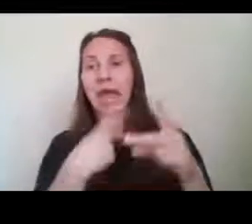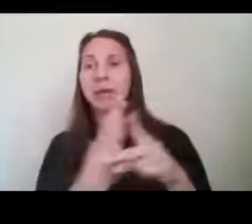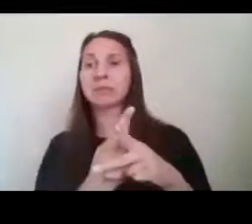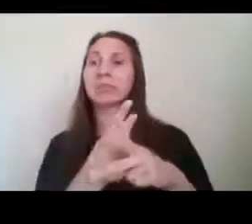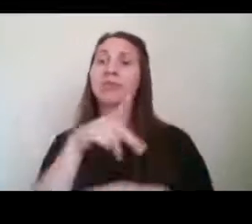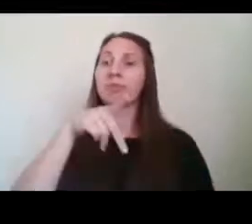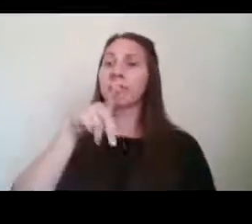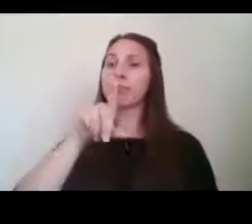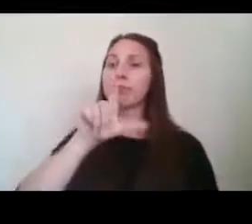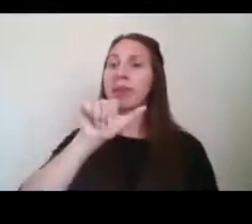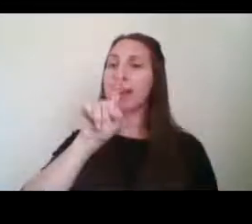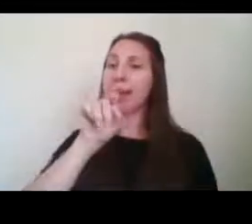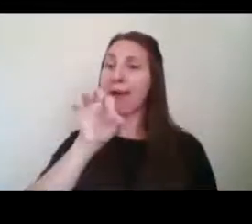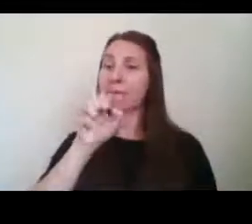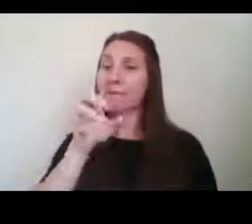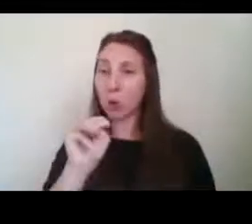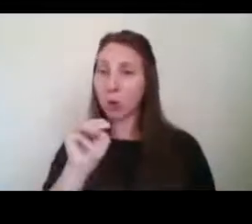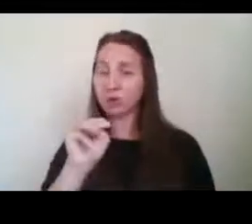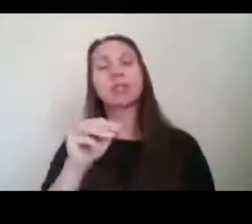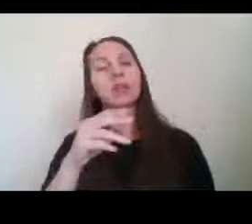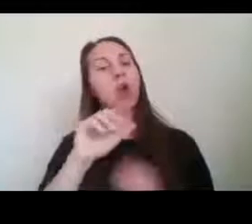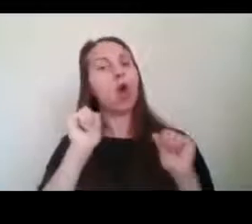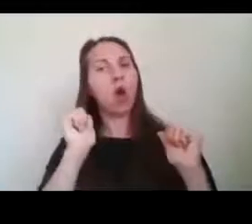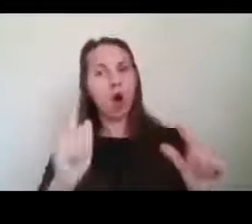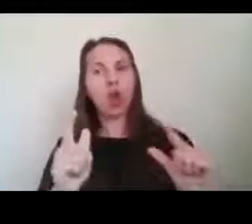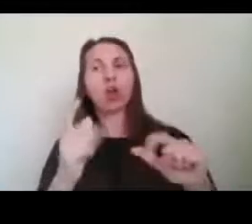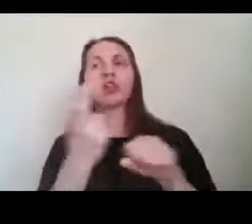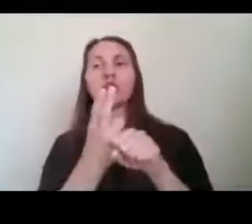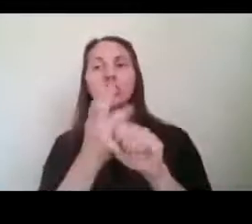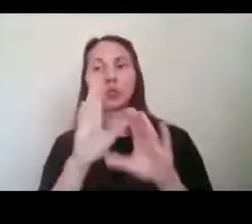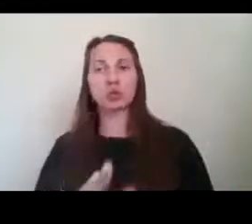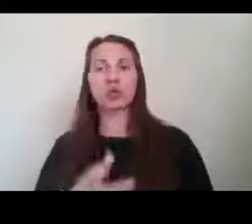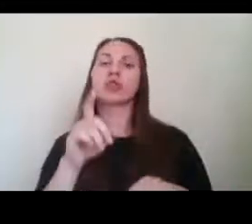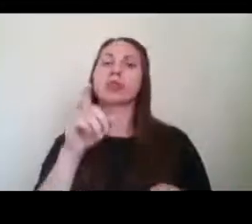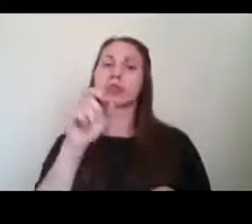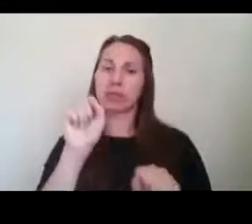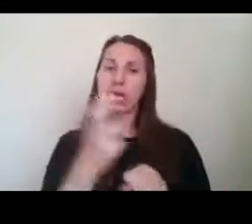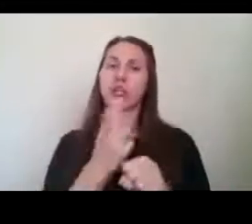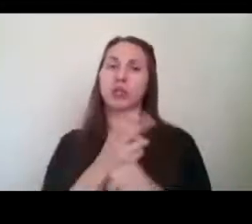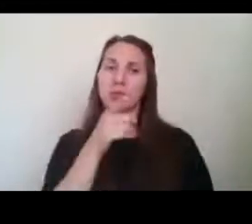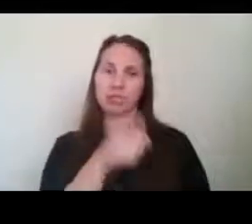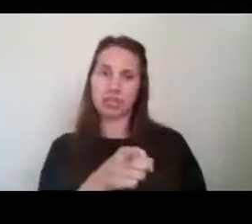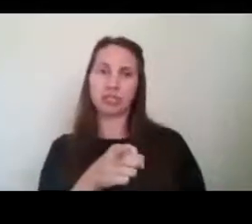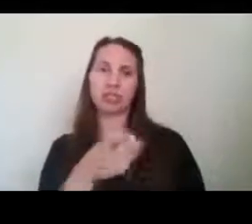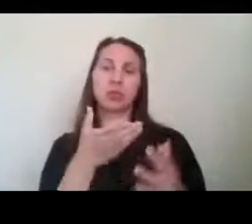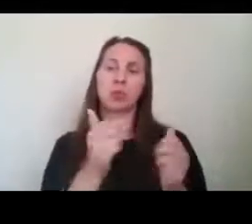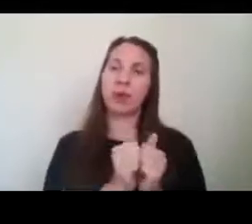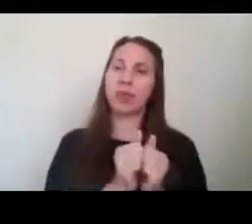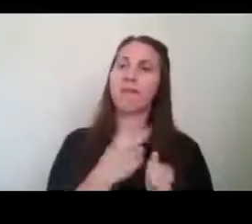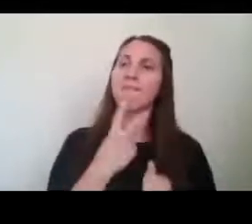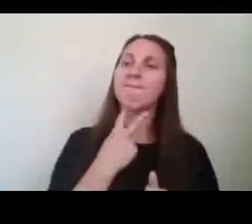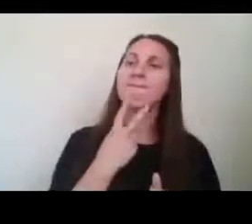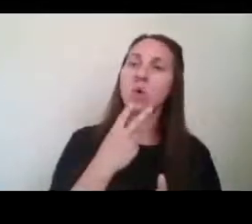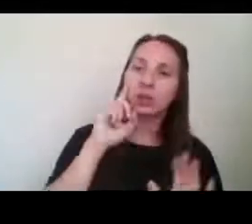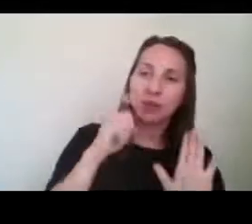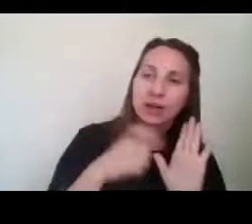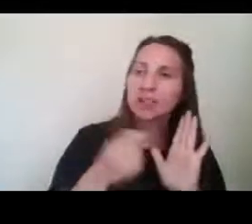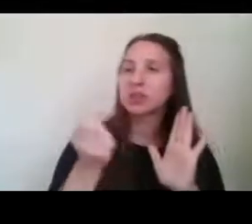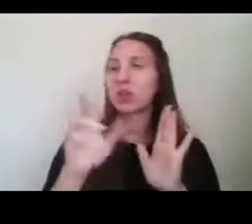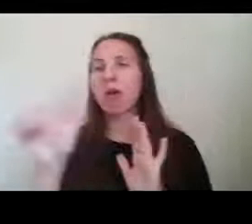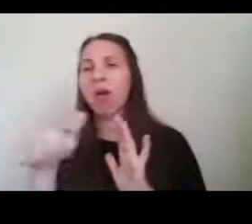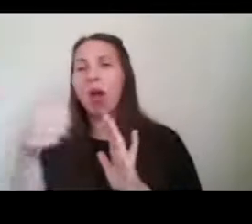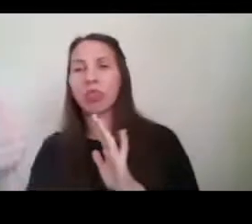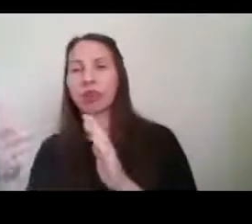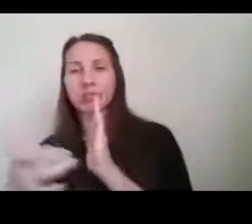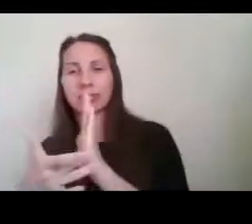directly or through the use of some assistive technology like the keyboard or voice recognition. Users must be able to navigate to